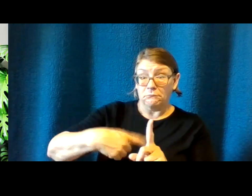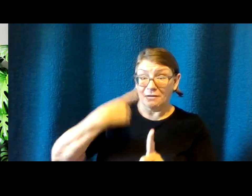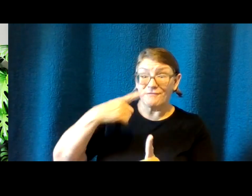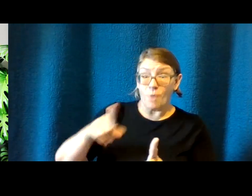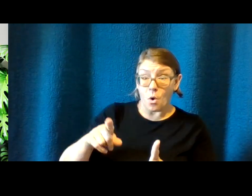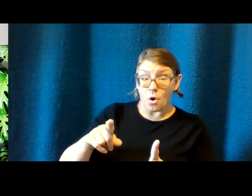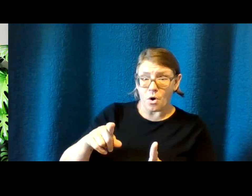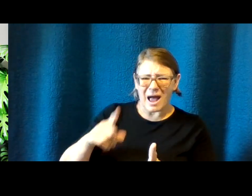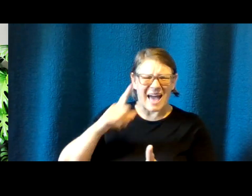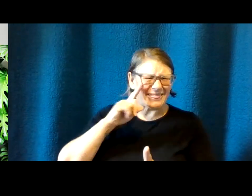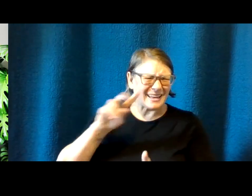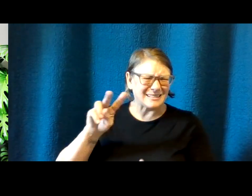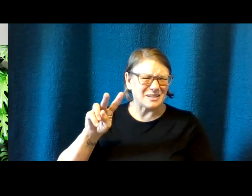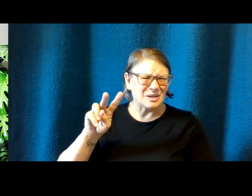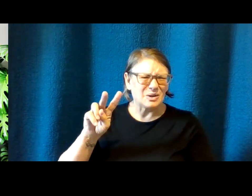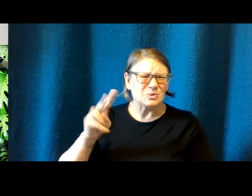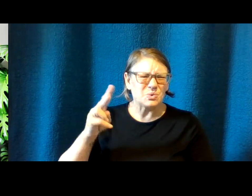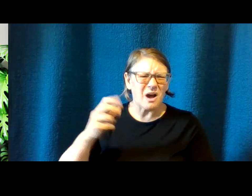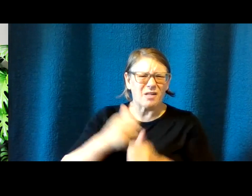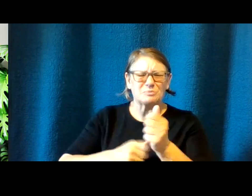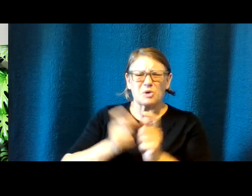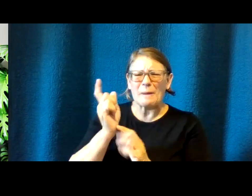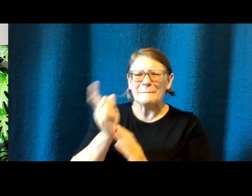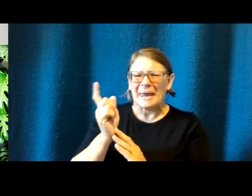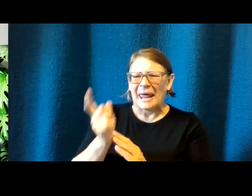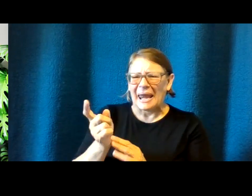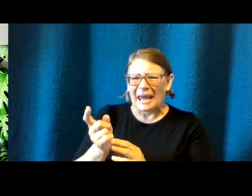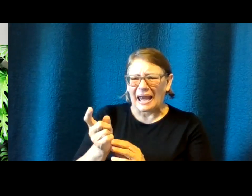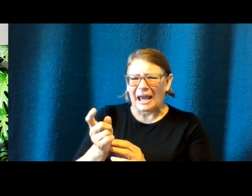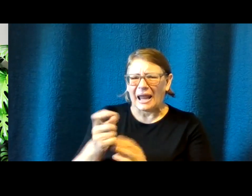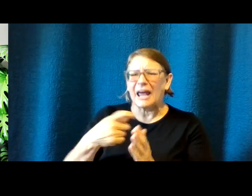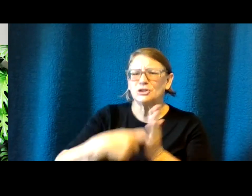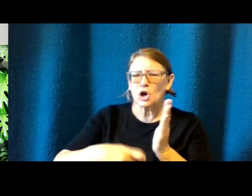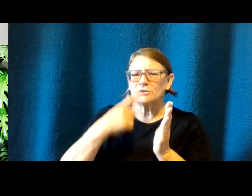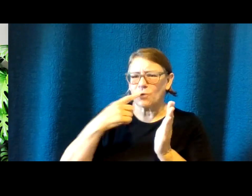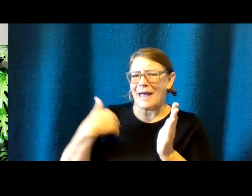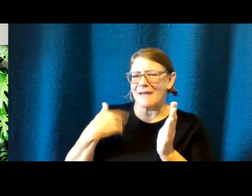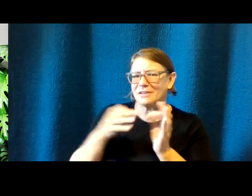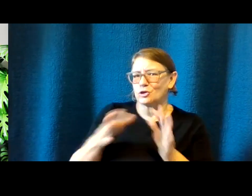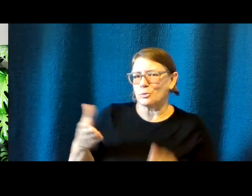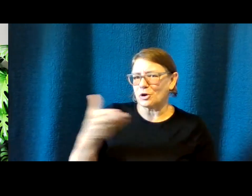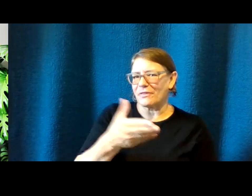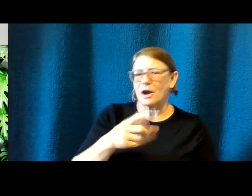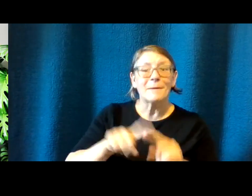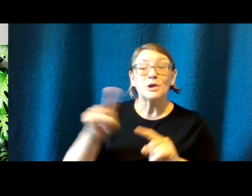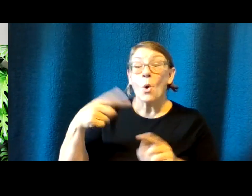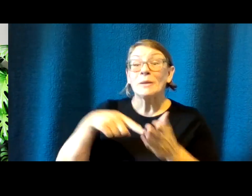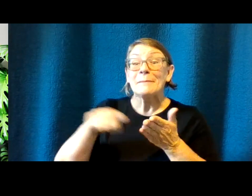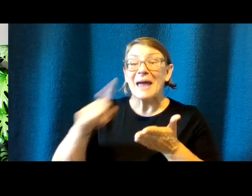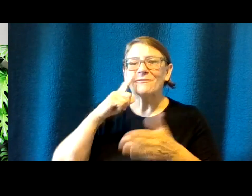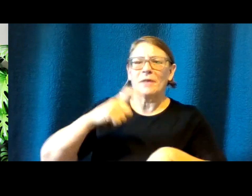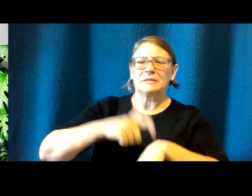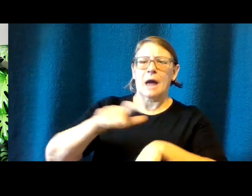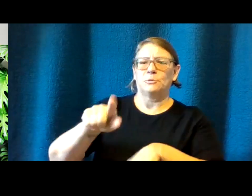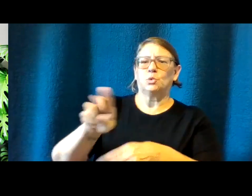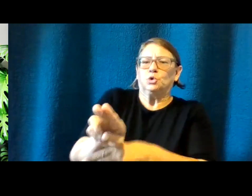account. I believe it's $2 a minute. It charges for having an interpreter there, but you only pay for the time